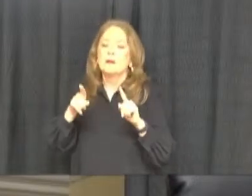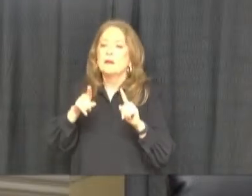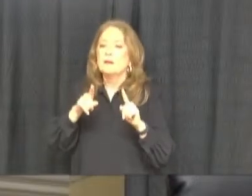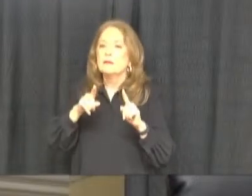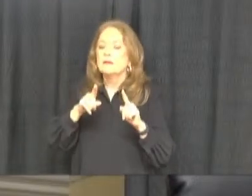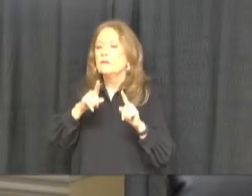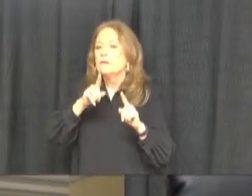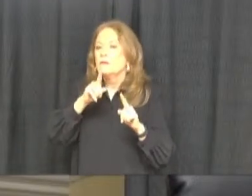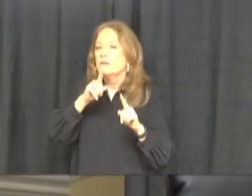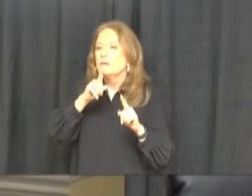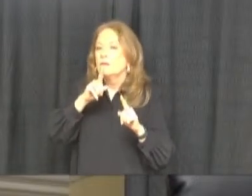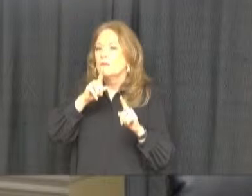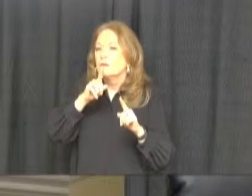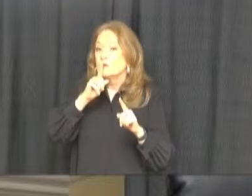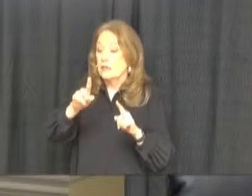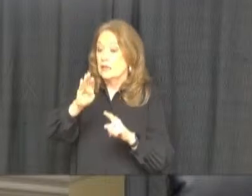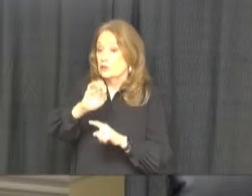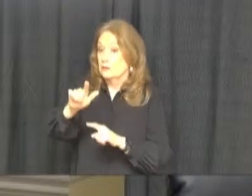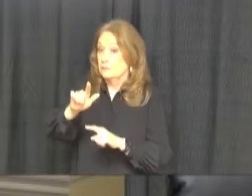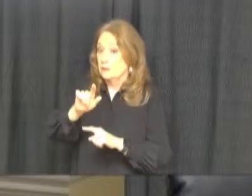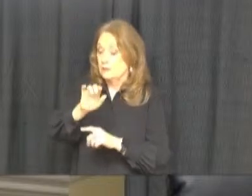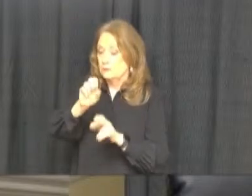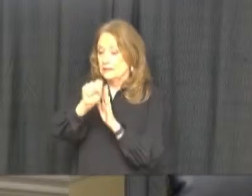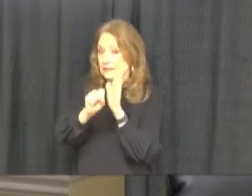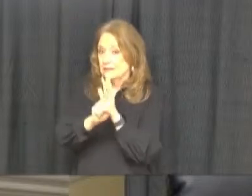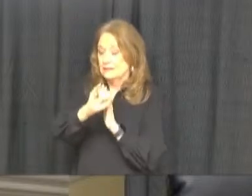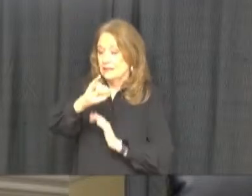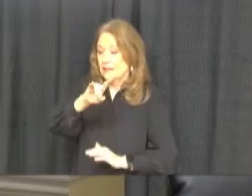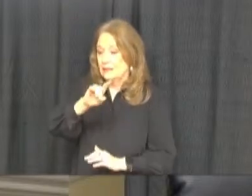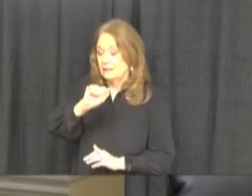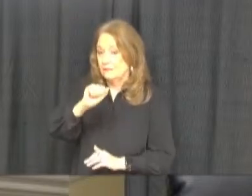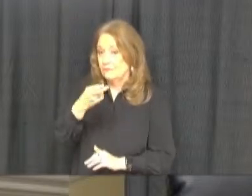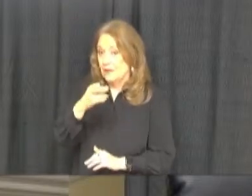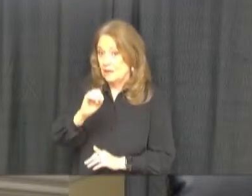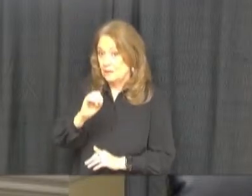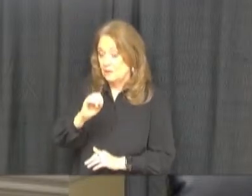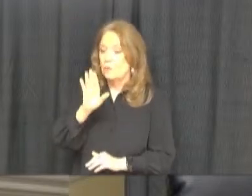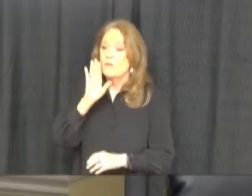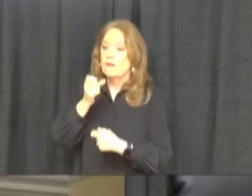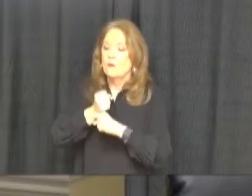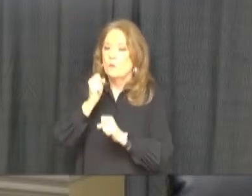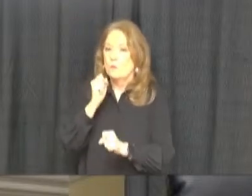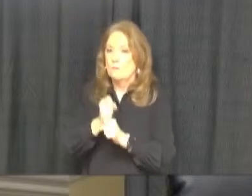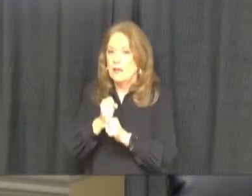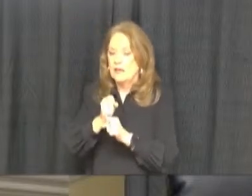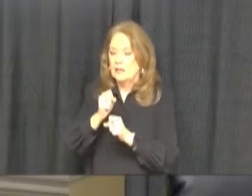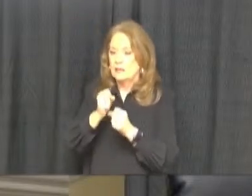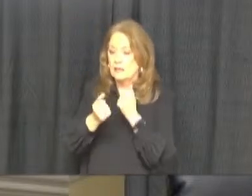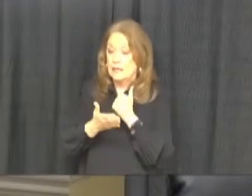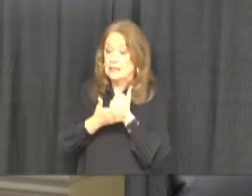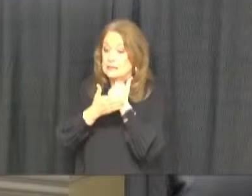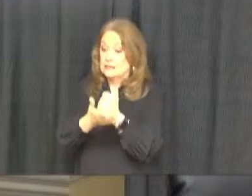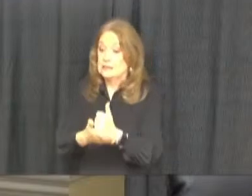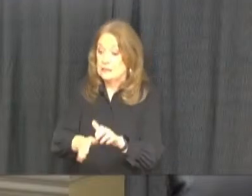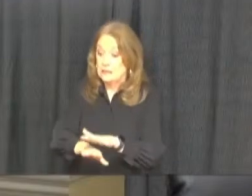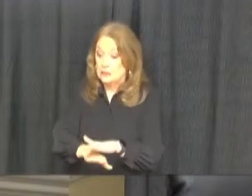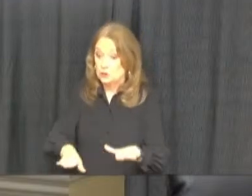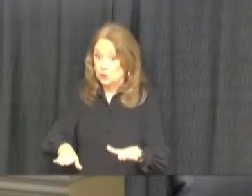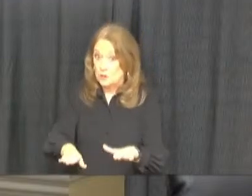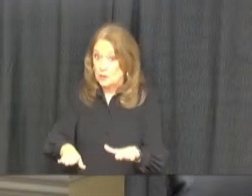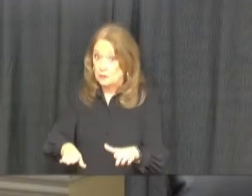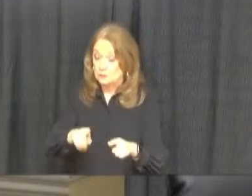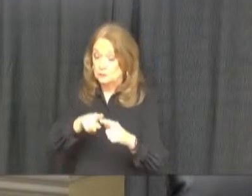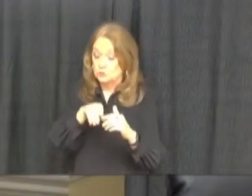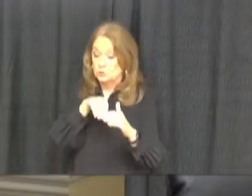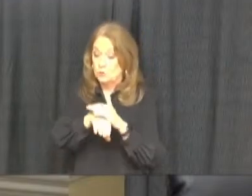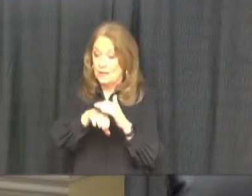there's actually a bill in Idaho that is going to make assisting a child to access